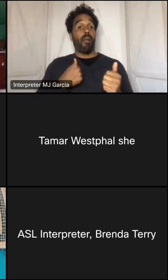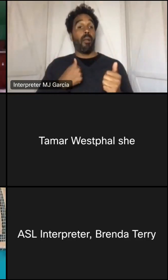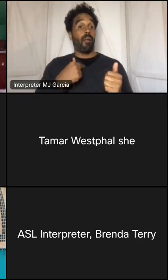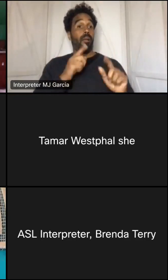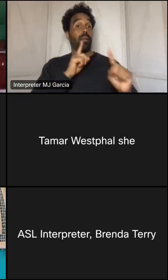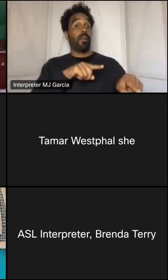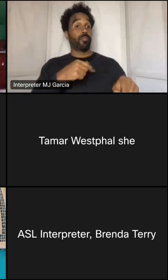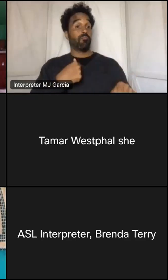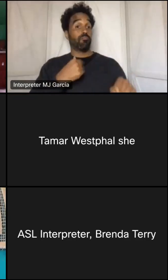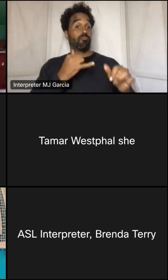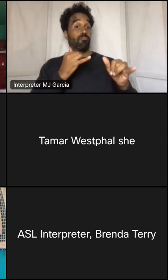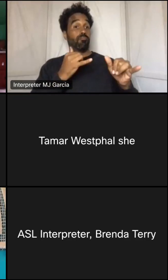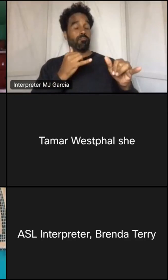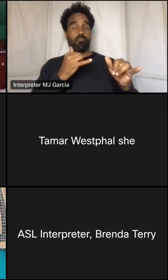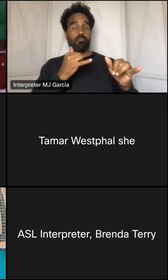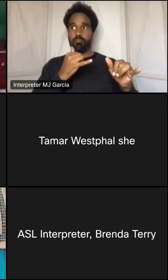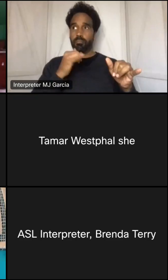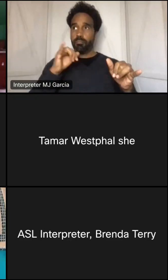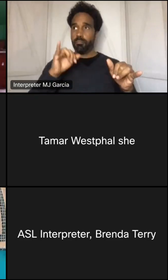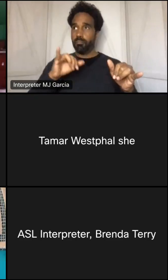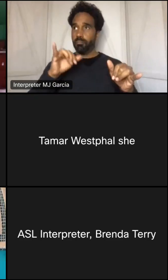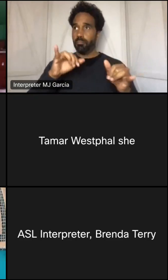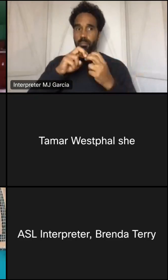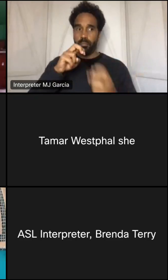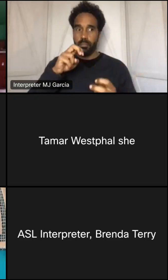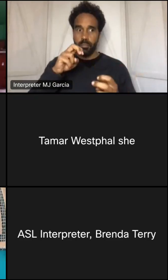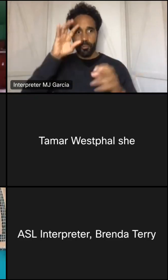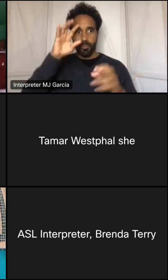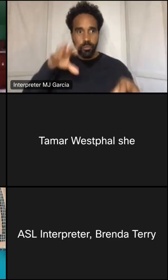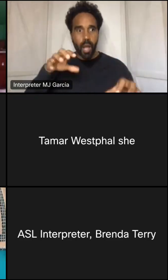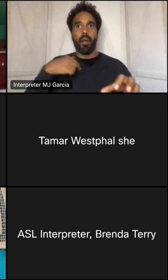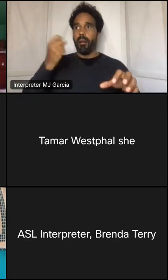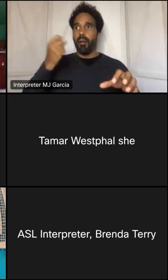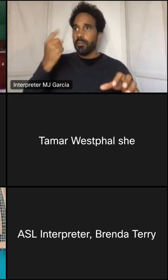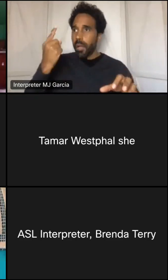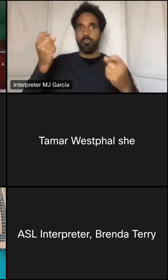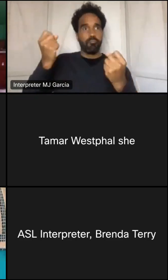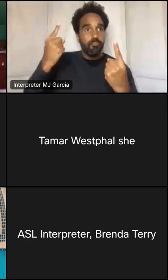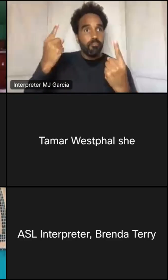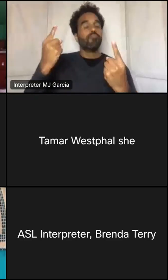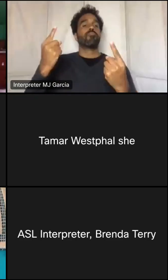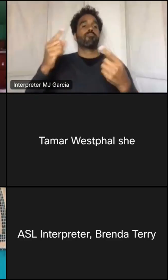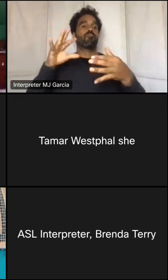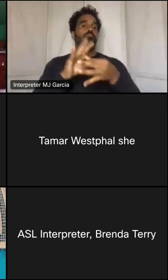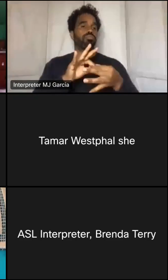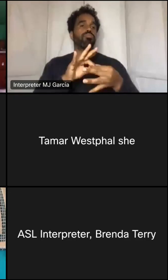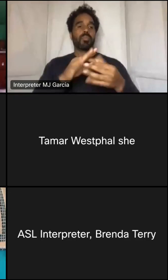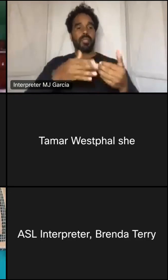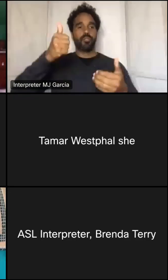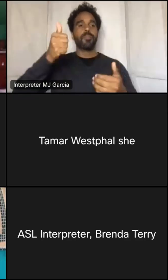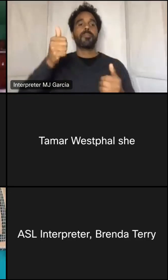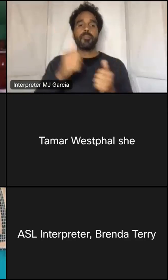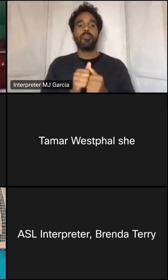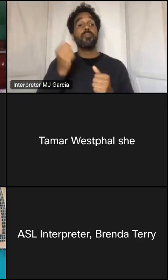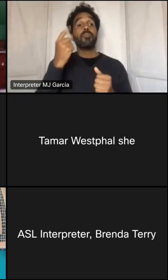she does get it. When I would share pieces of my experience. The advocacy journey when working with family peer advocates was